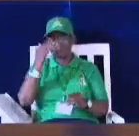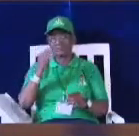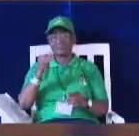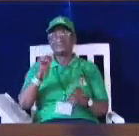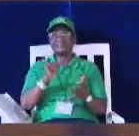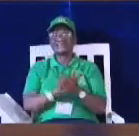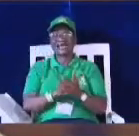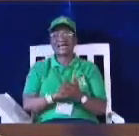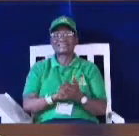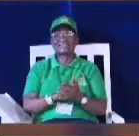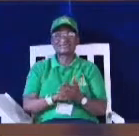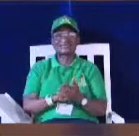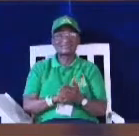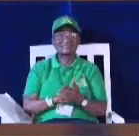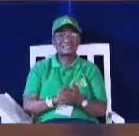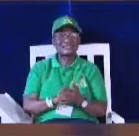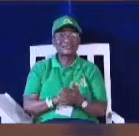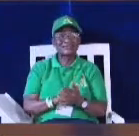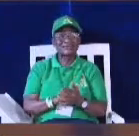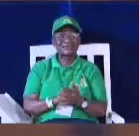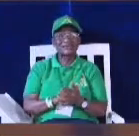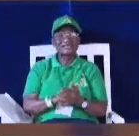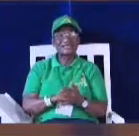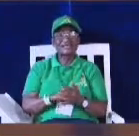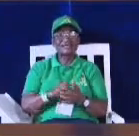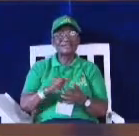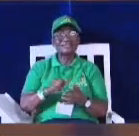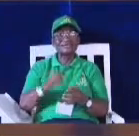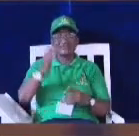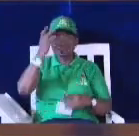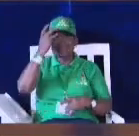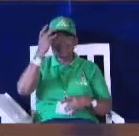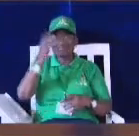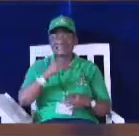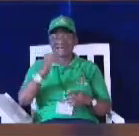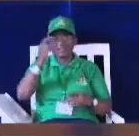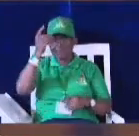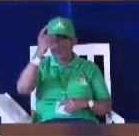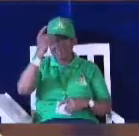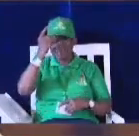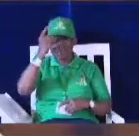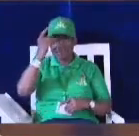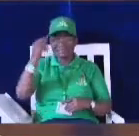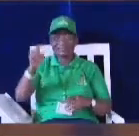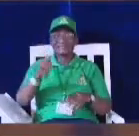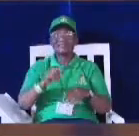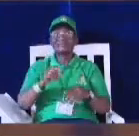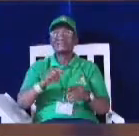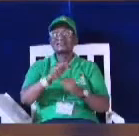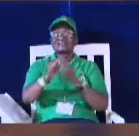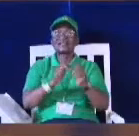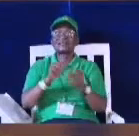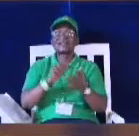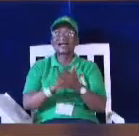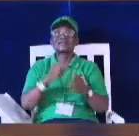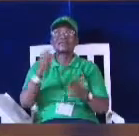that there are sicknesses and diseases, the type that the world had never seen before,